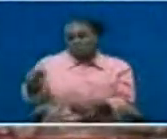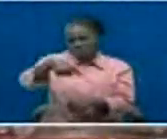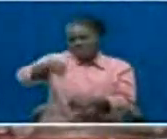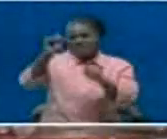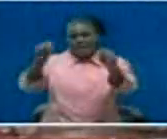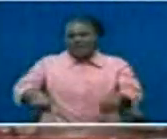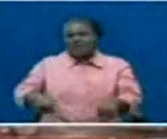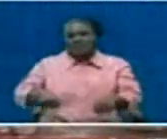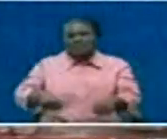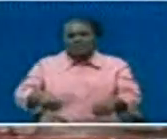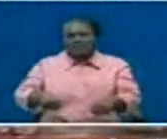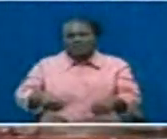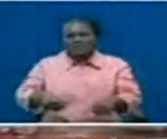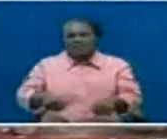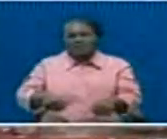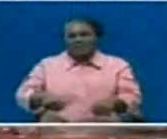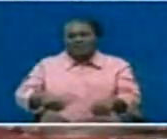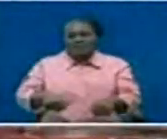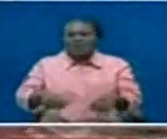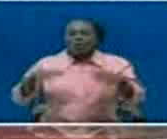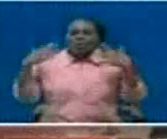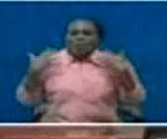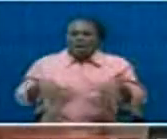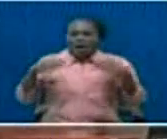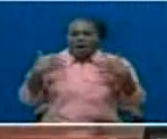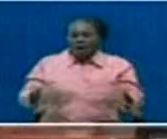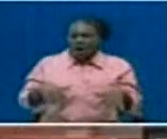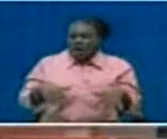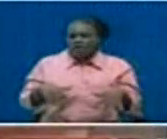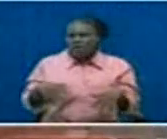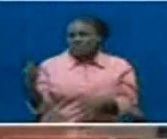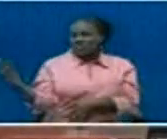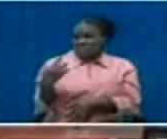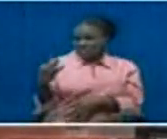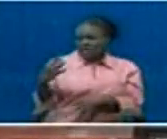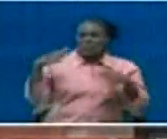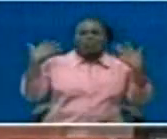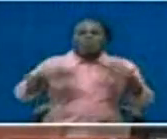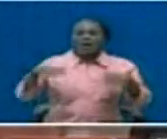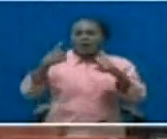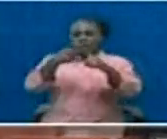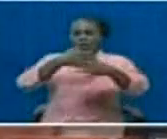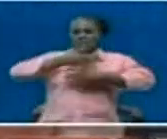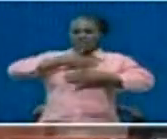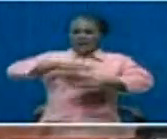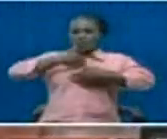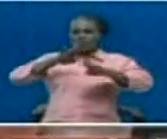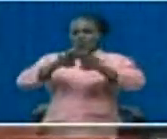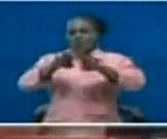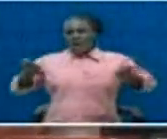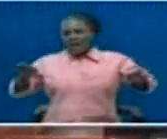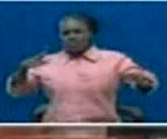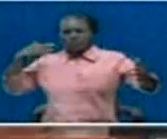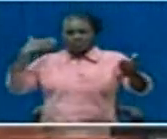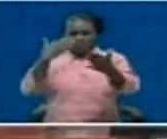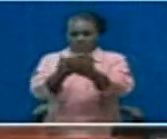Tutaweza. Listen to that. Thank you. My goodness, what a group, what a trio. From Samburu land all the way